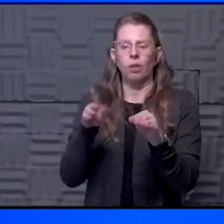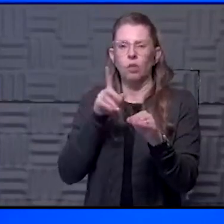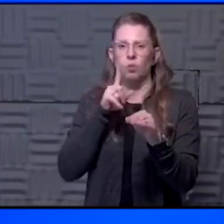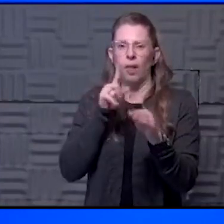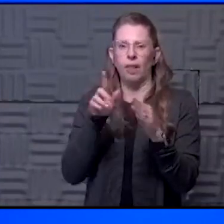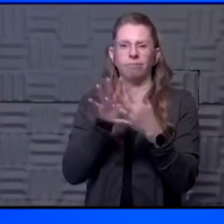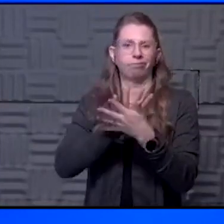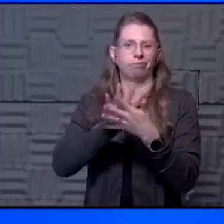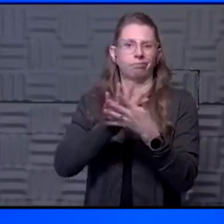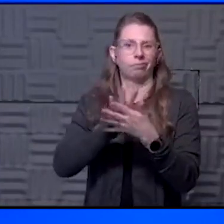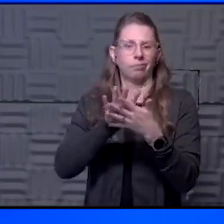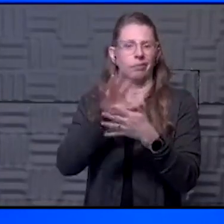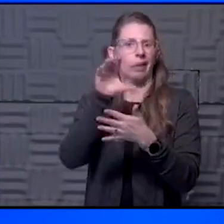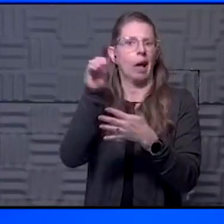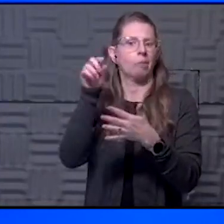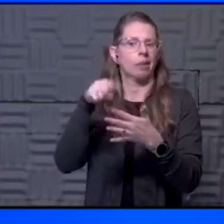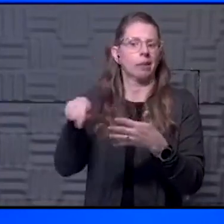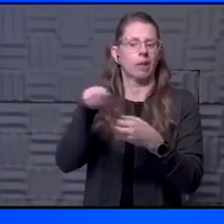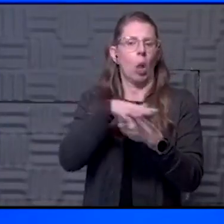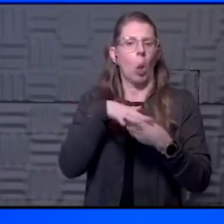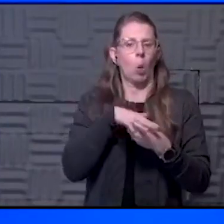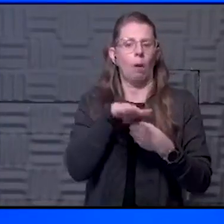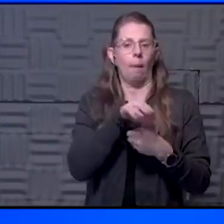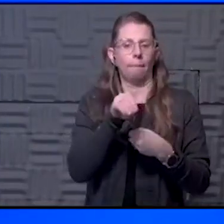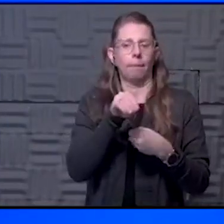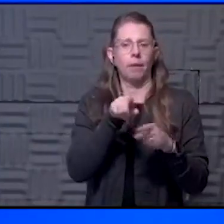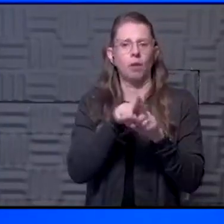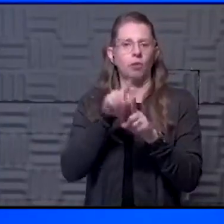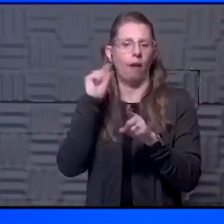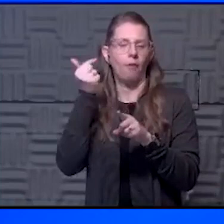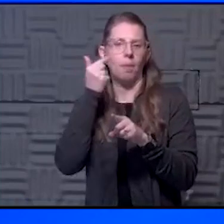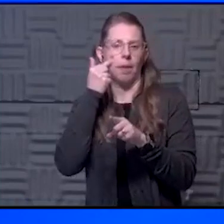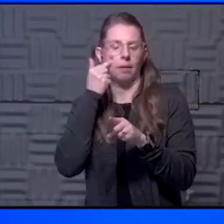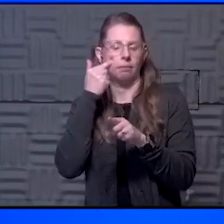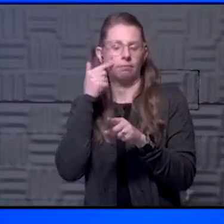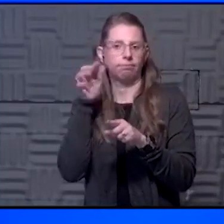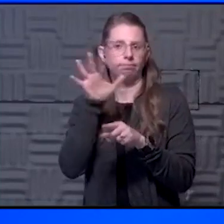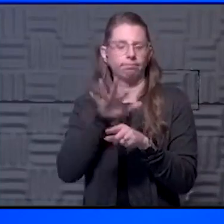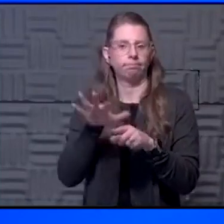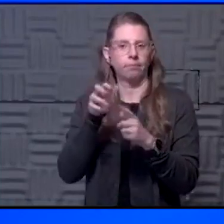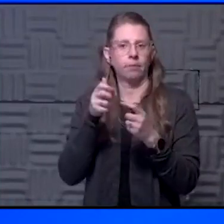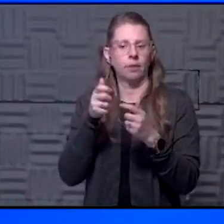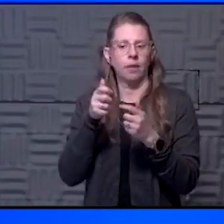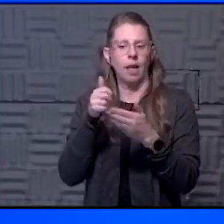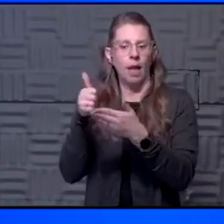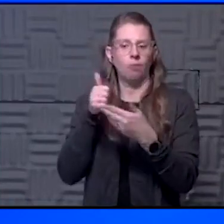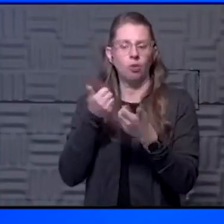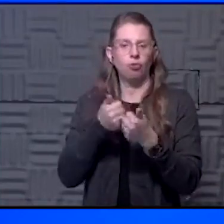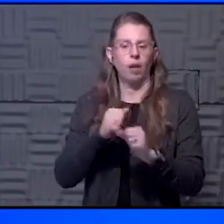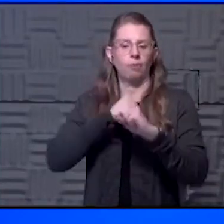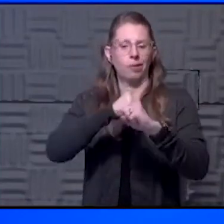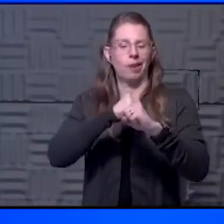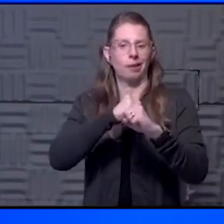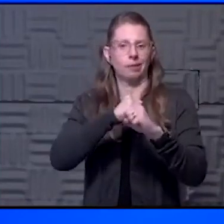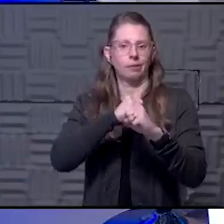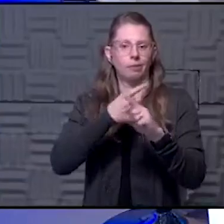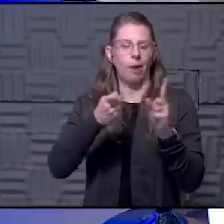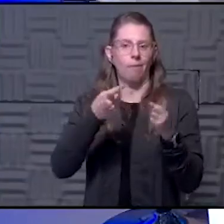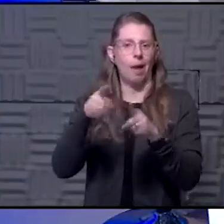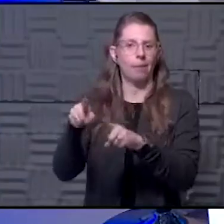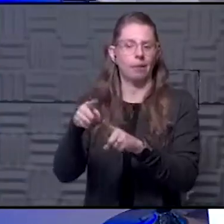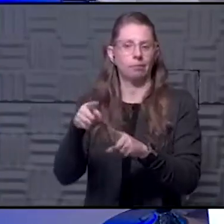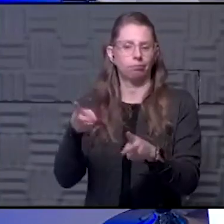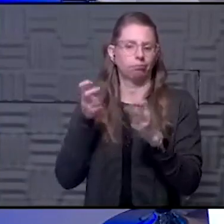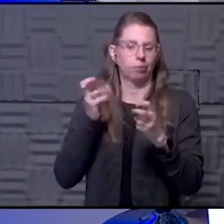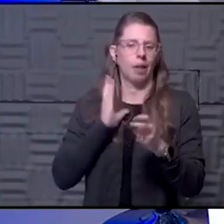above to companies, local companies and governments to help try and protect us and protect that from happening. Speaking